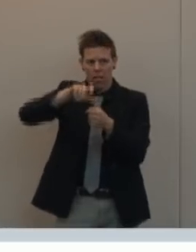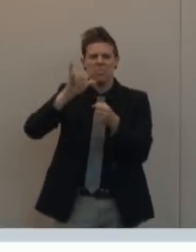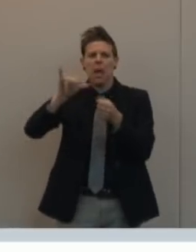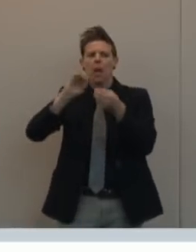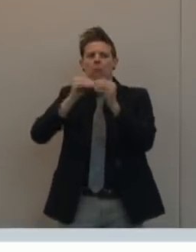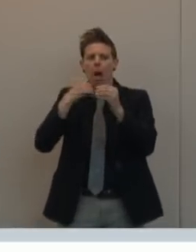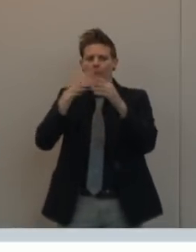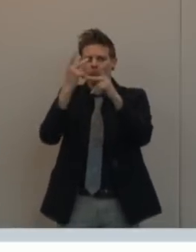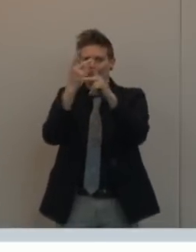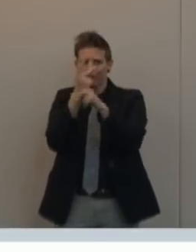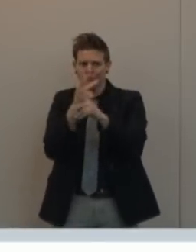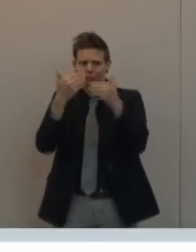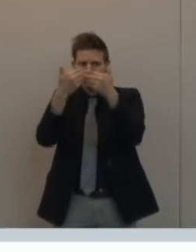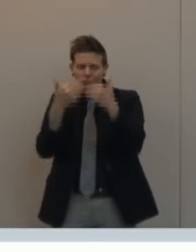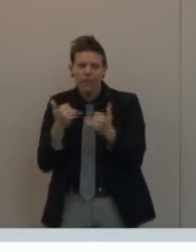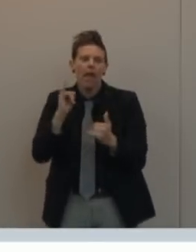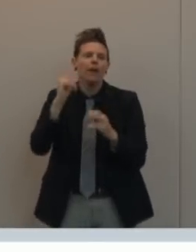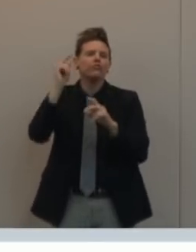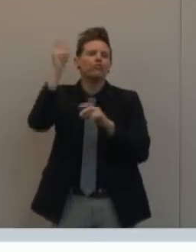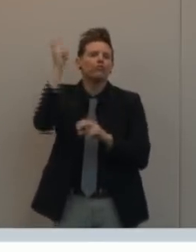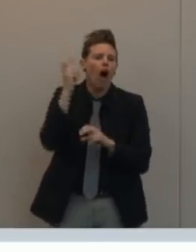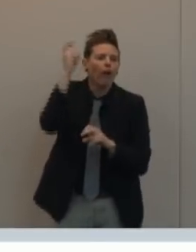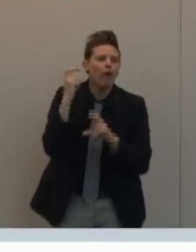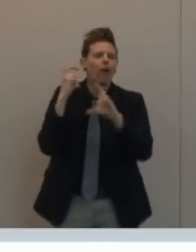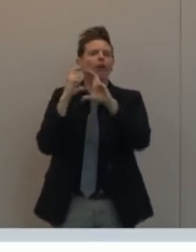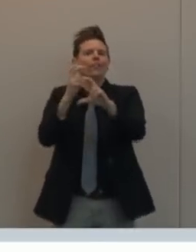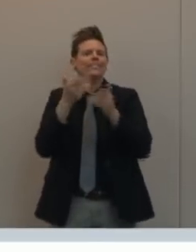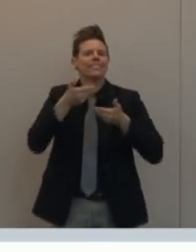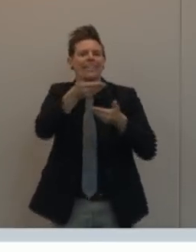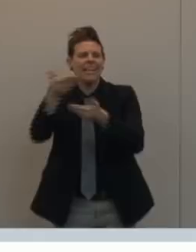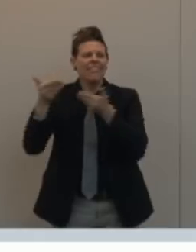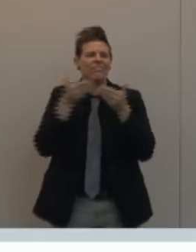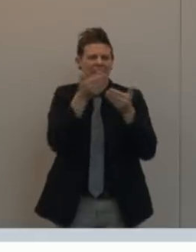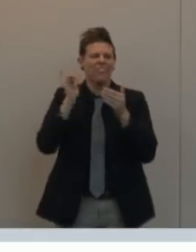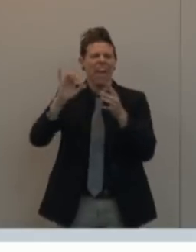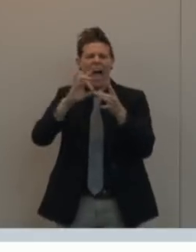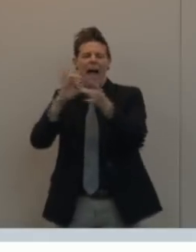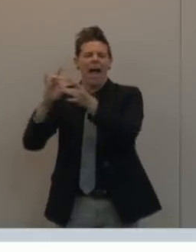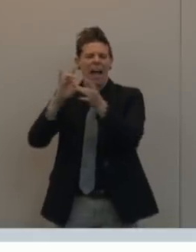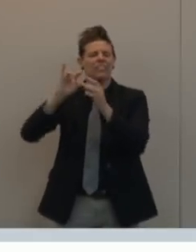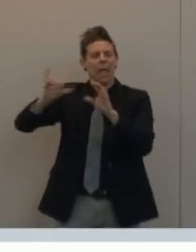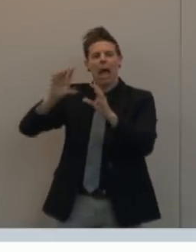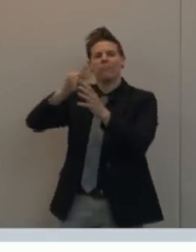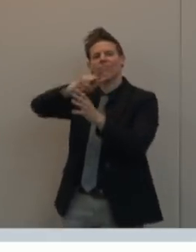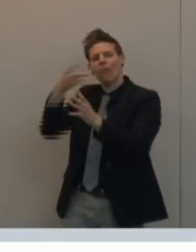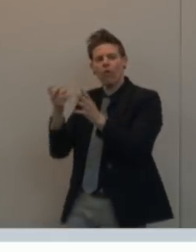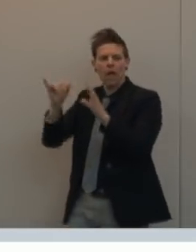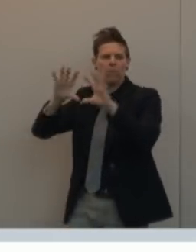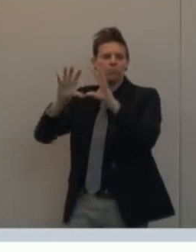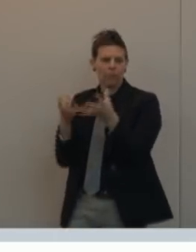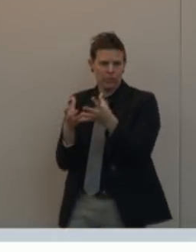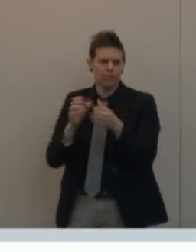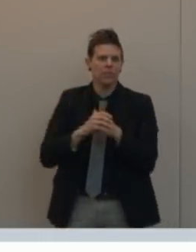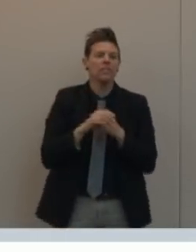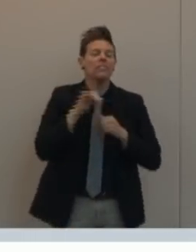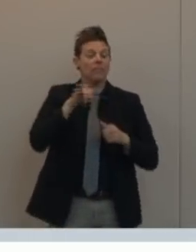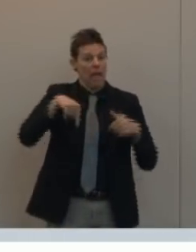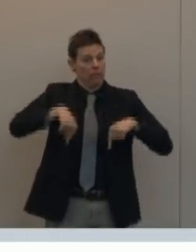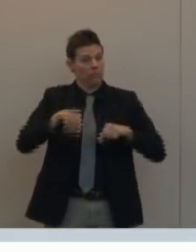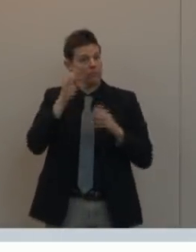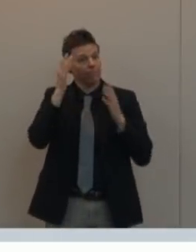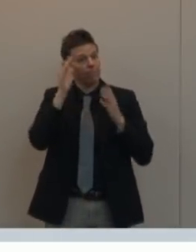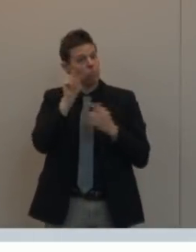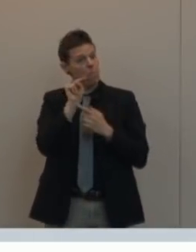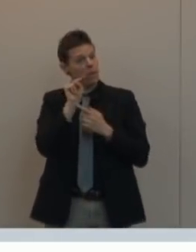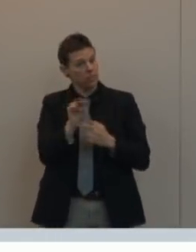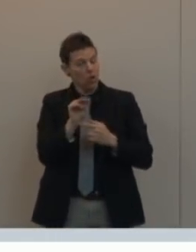transportation, delivery transportation in the state. And unfortunately for all of us, New Mexico goes from a general internet reporting